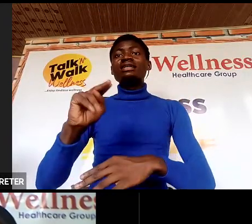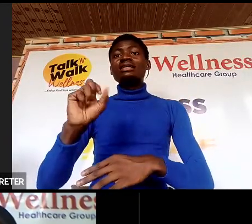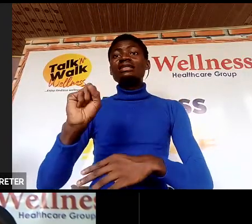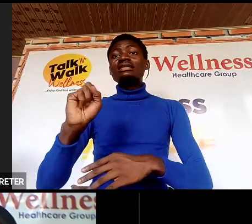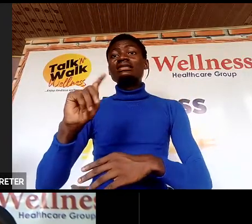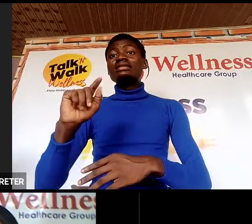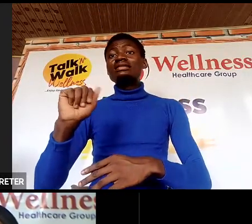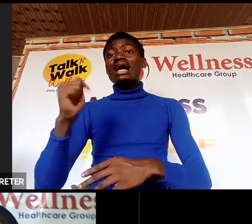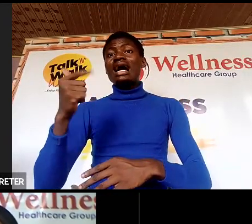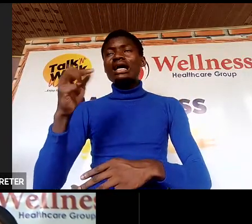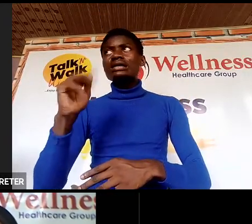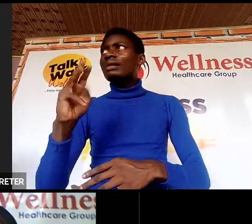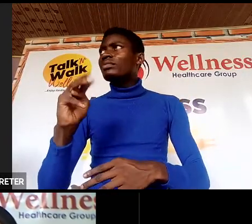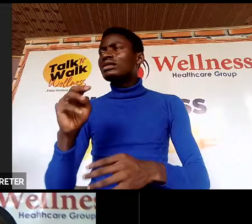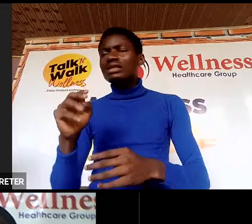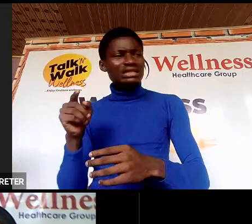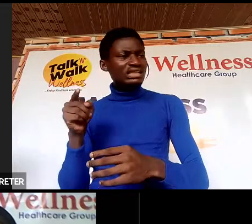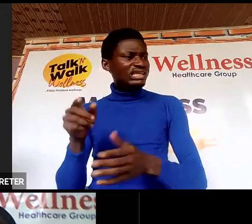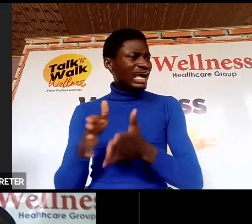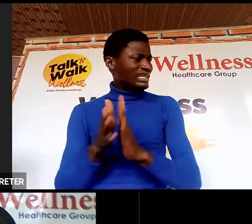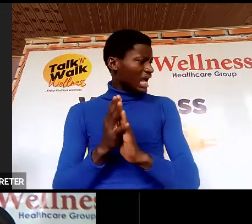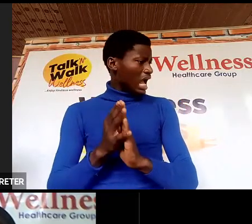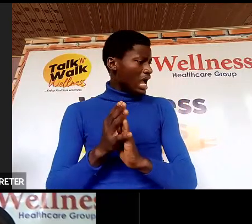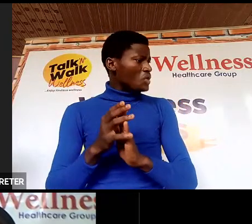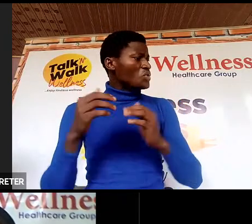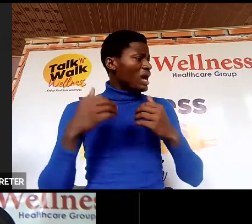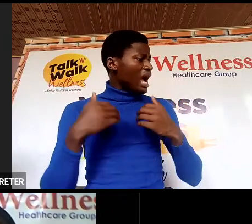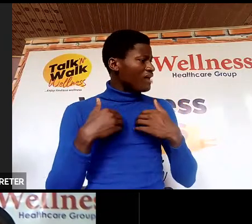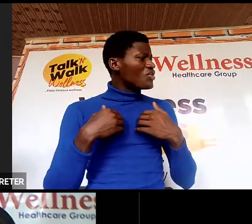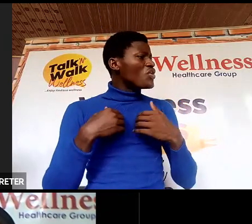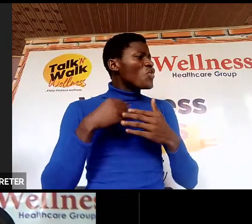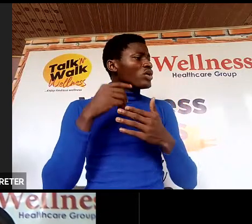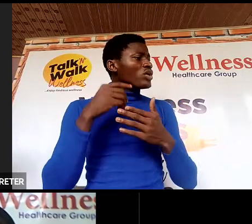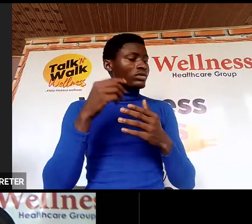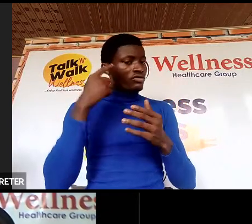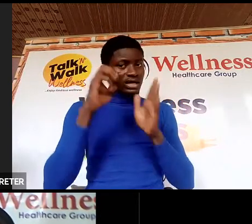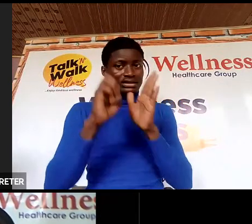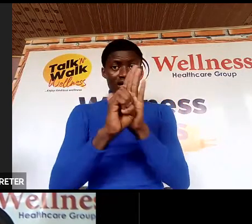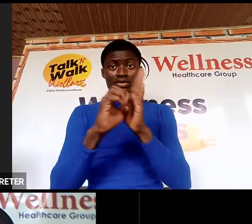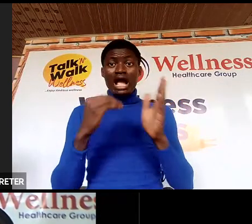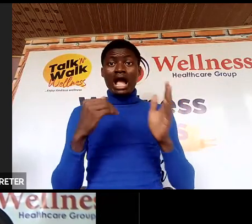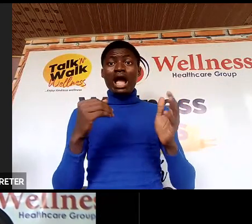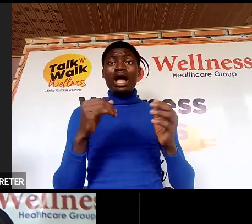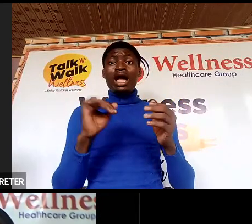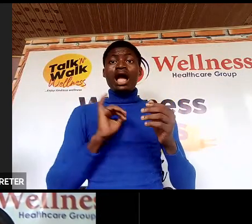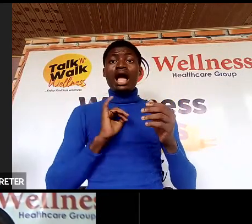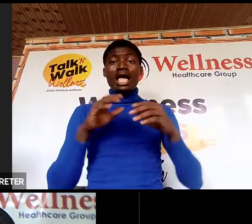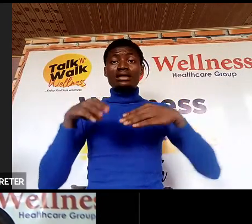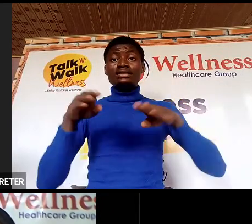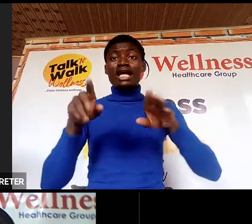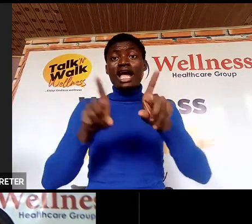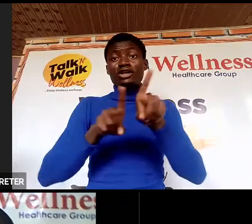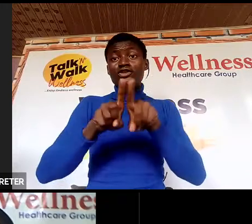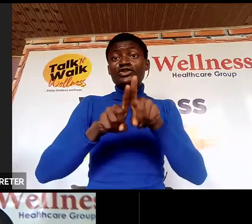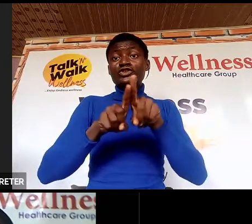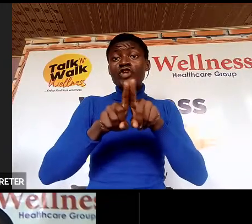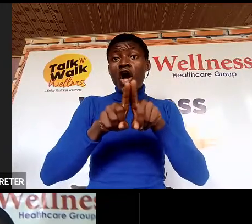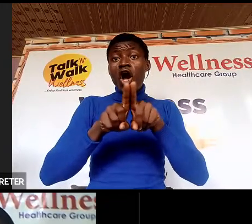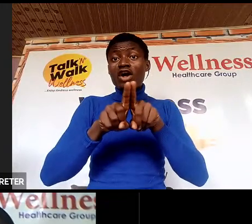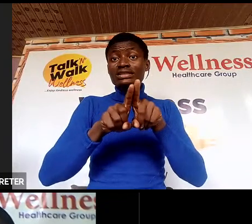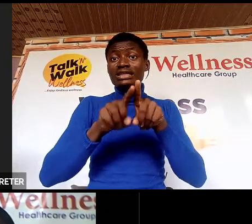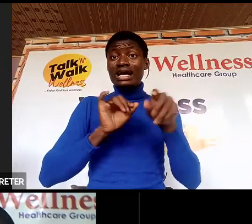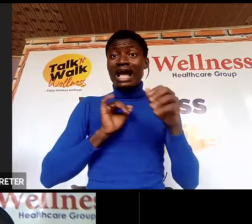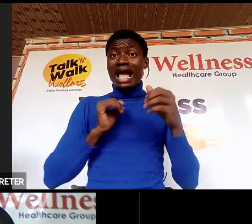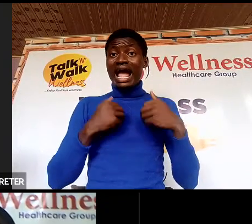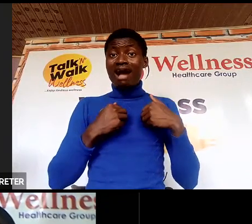socks and I have 20,000 people that are listening to me, who knows? If I'm able to sell 10 socks a day, that's something, That's what he